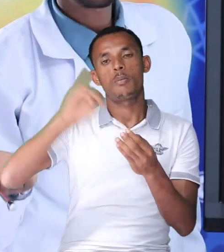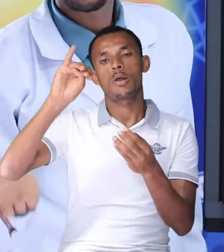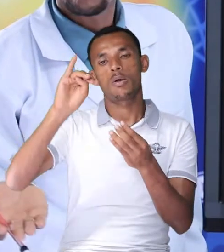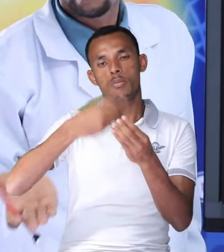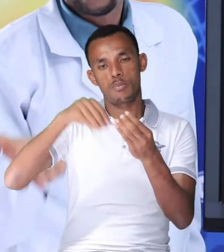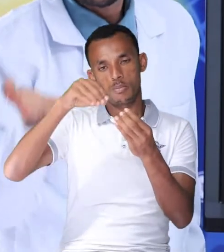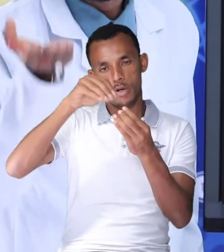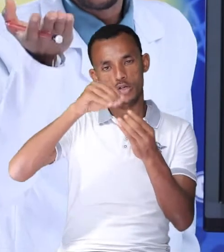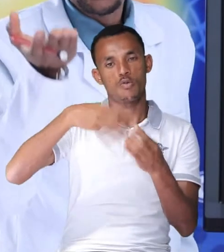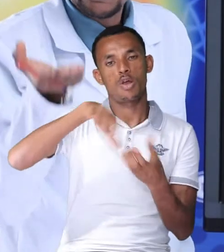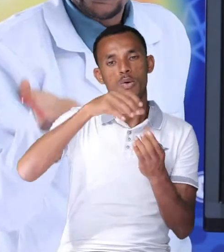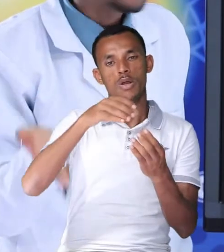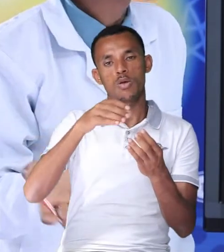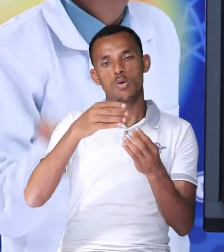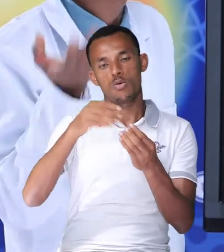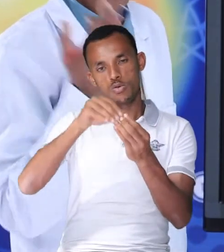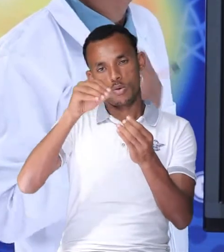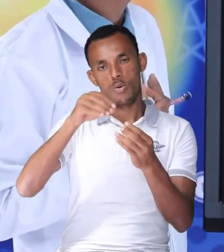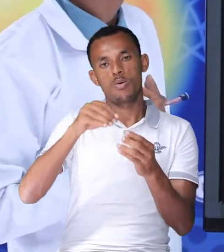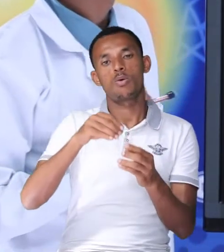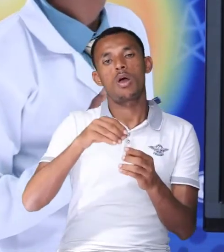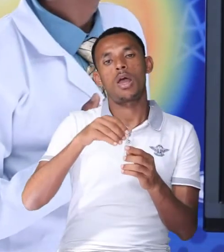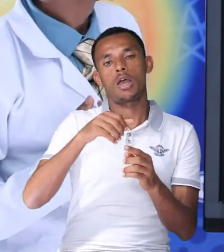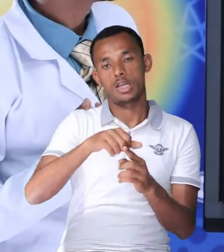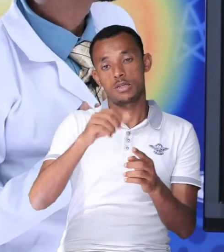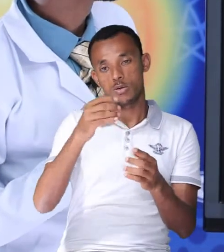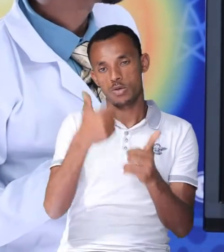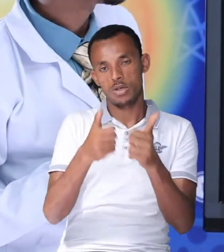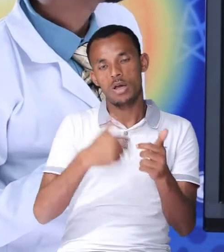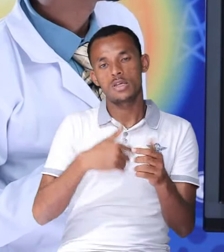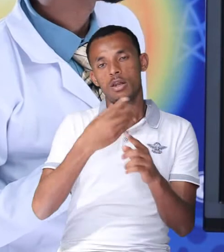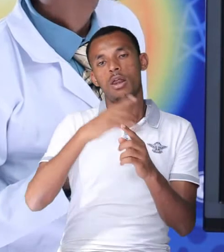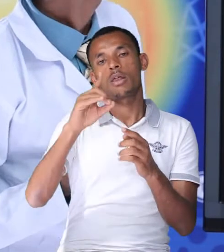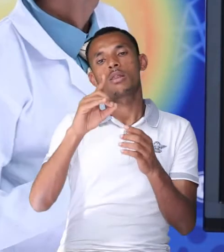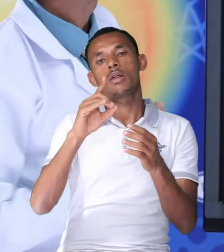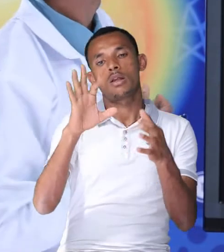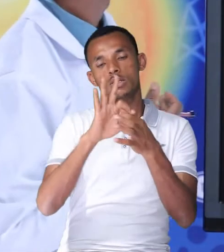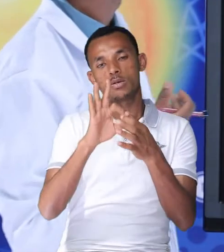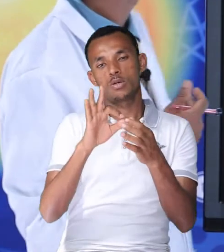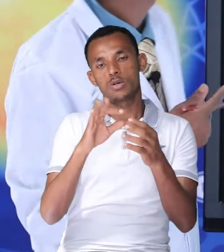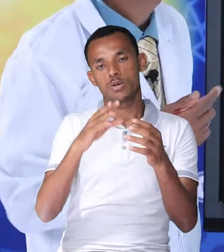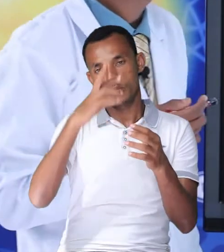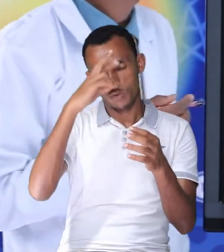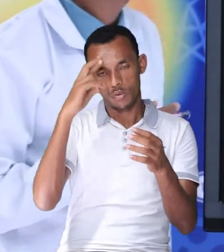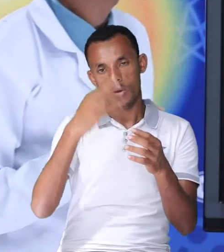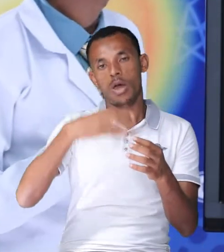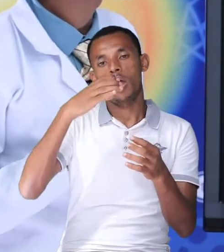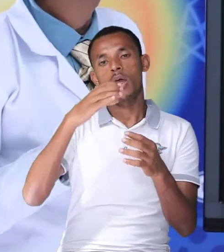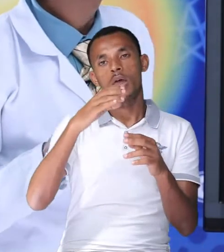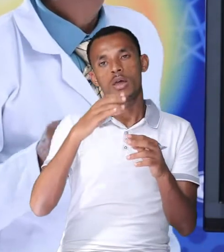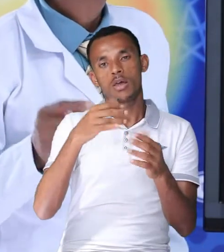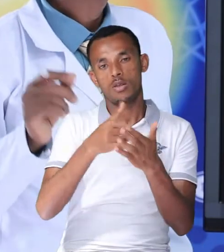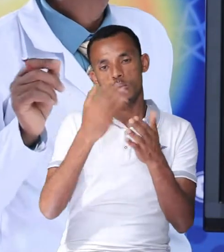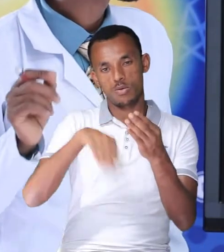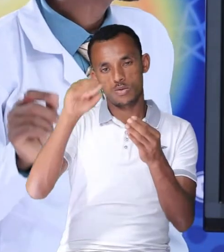liquid also increases, which has direct relationship. Due to high rate of evaporation, vapor pressure depends on